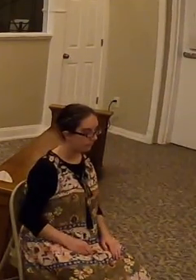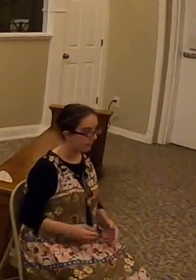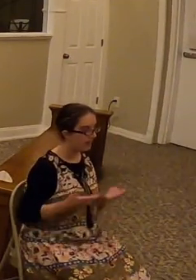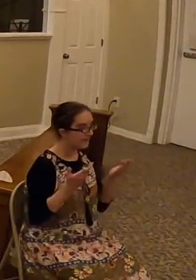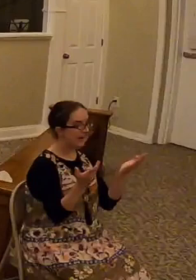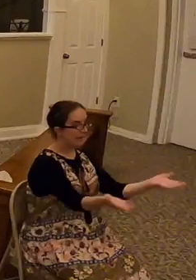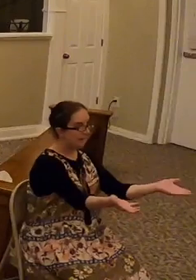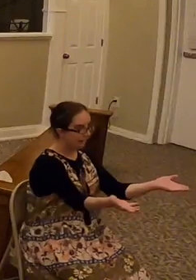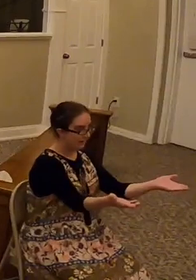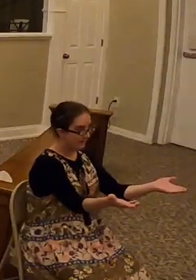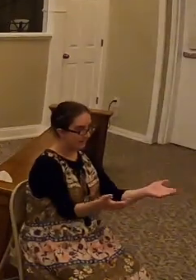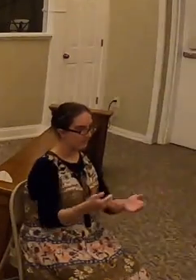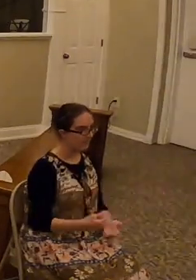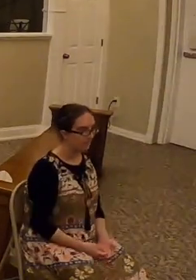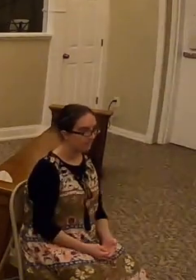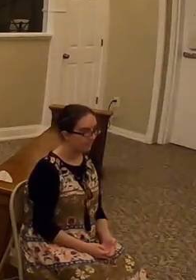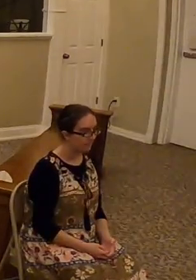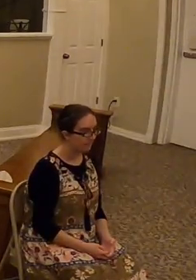than sacrifice.